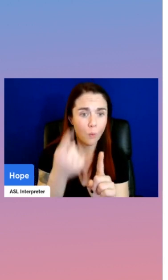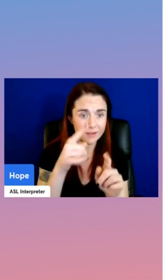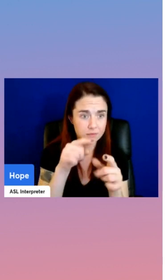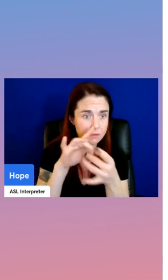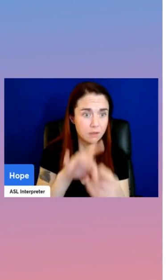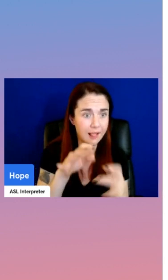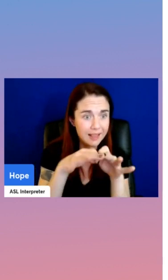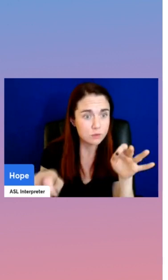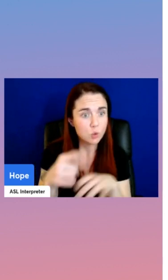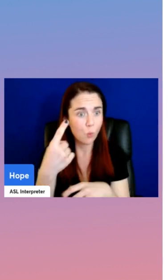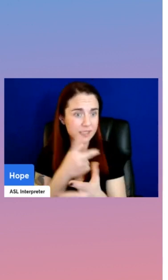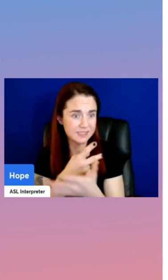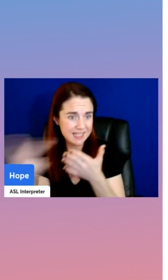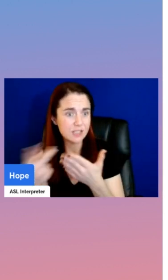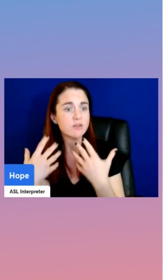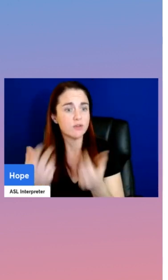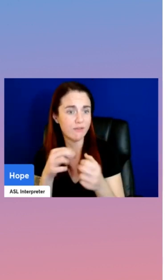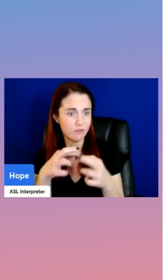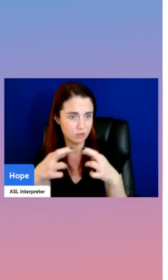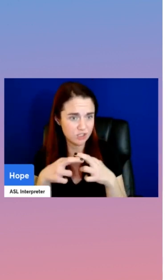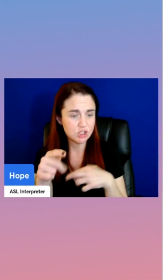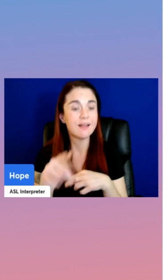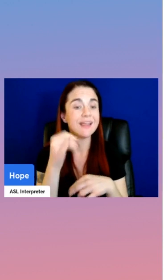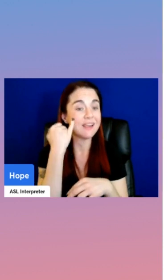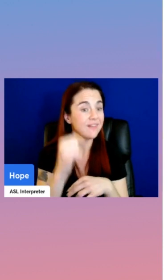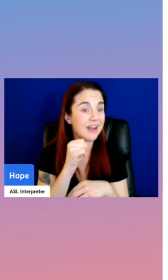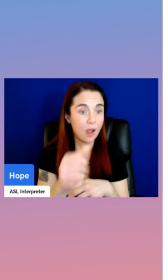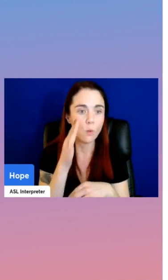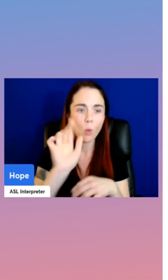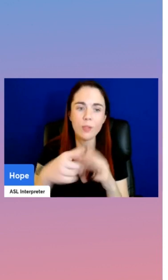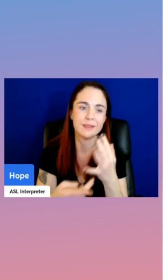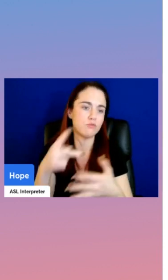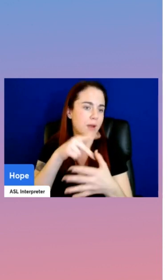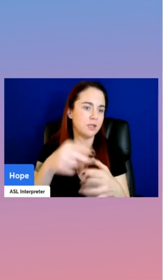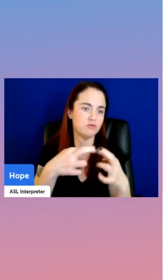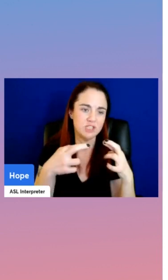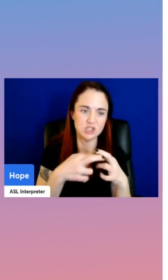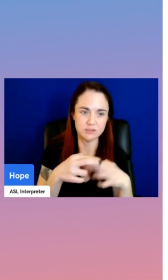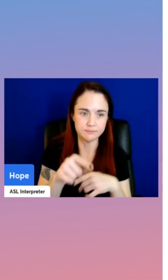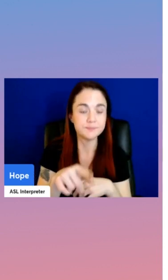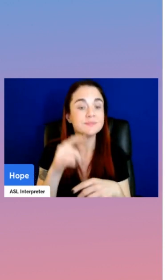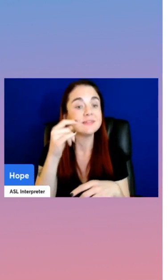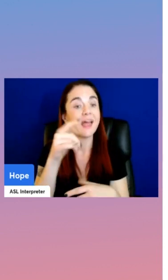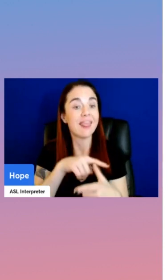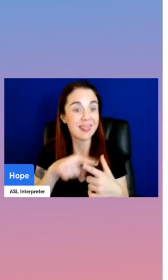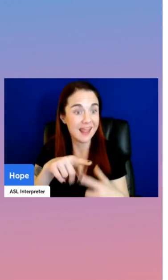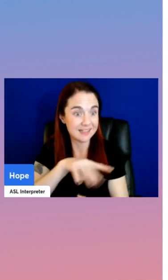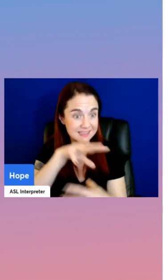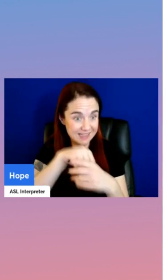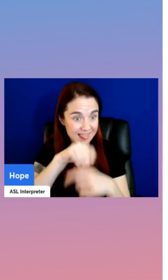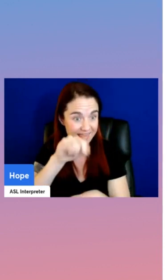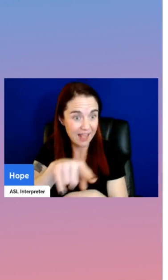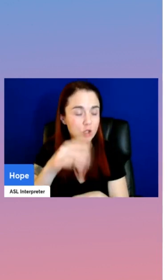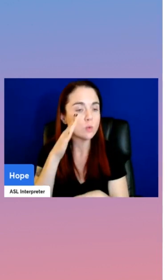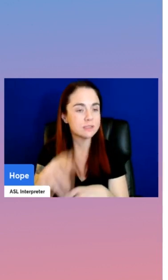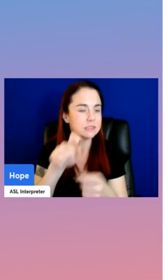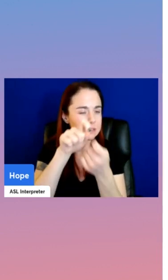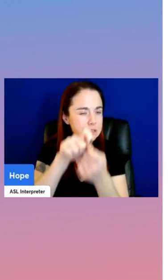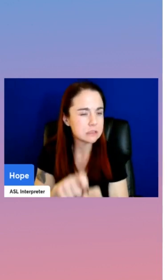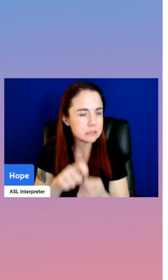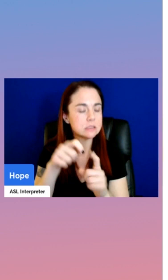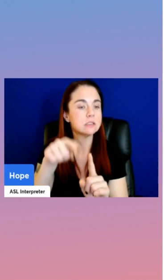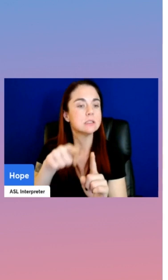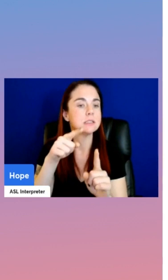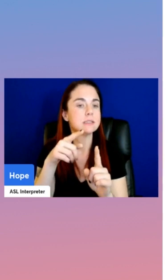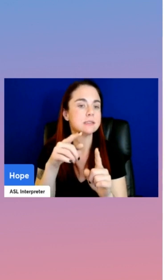disaster recovery region. And if not, it will do only the primary region. Then inside that, you specify these provisioner dynamic blocks.